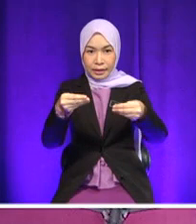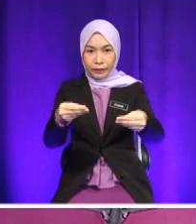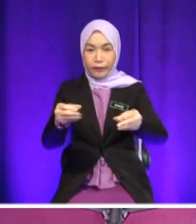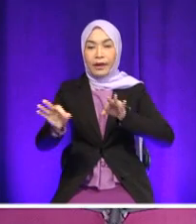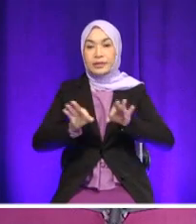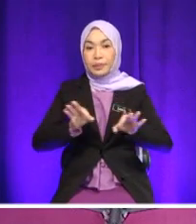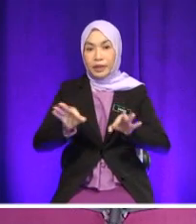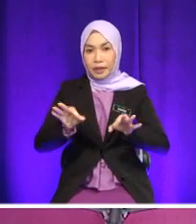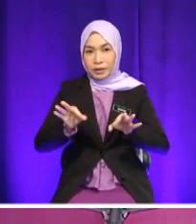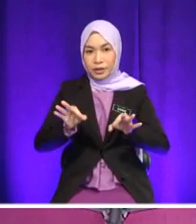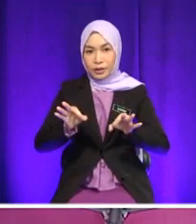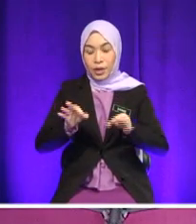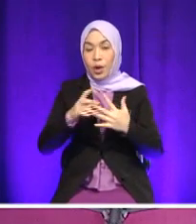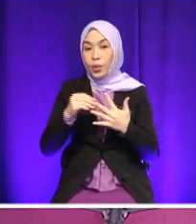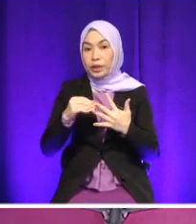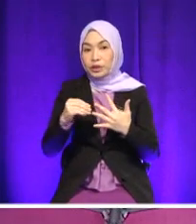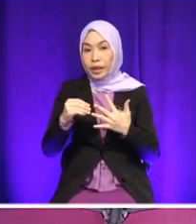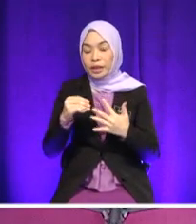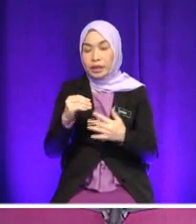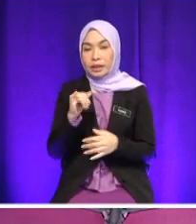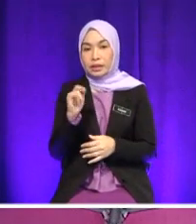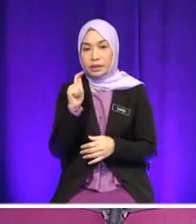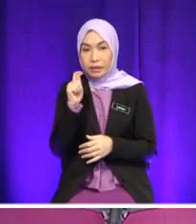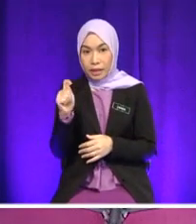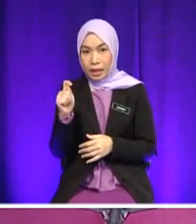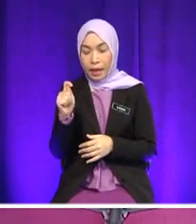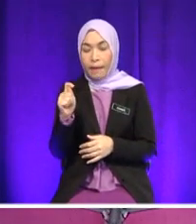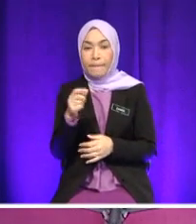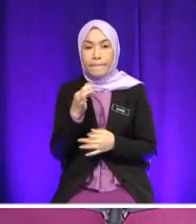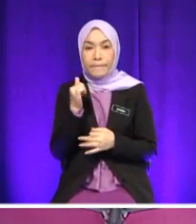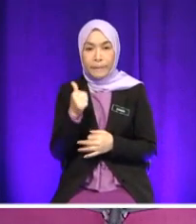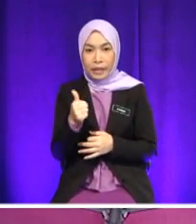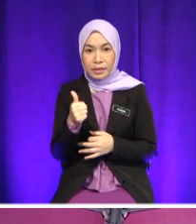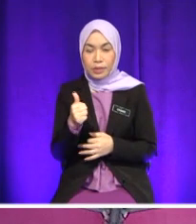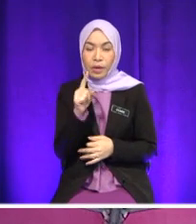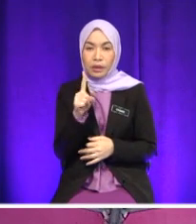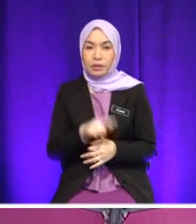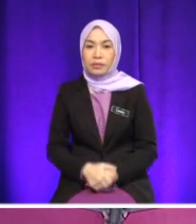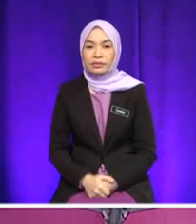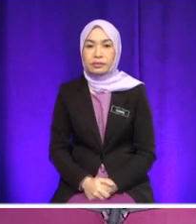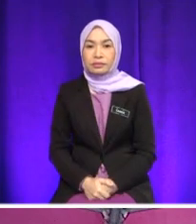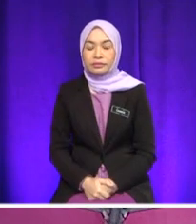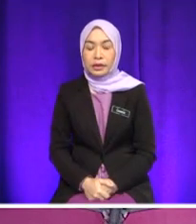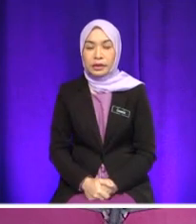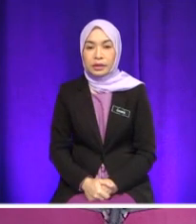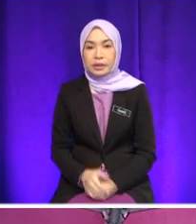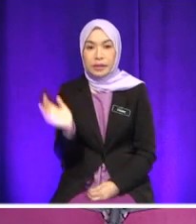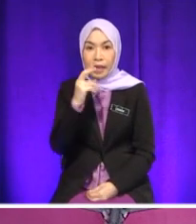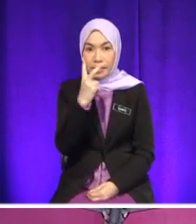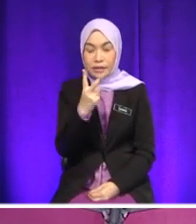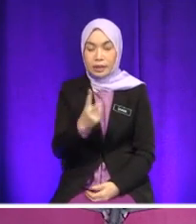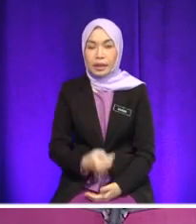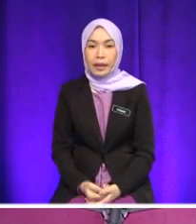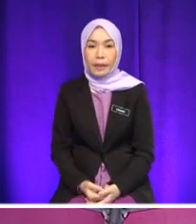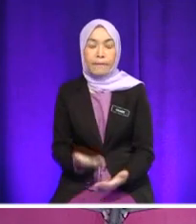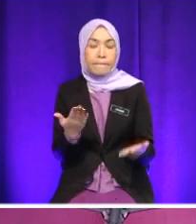one? Okay, so that your friends can either agree or disagree with you, right? Yeah. Okay, so let's see. Maybe we